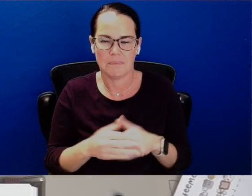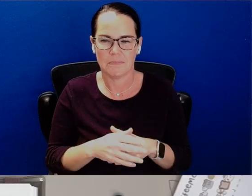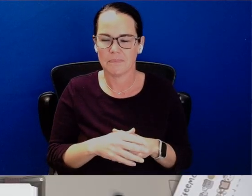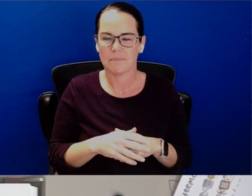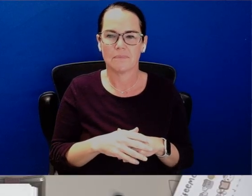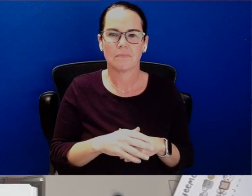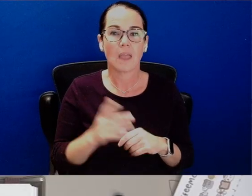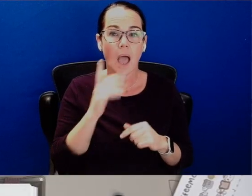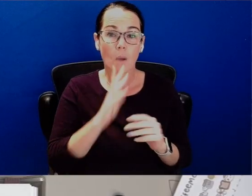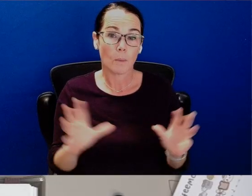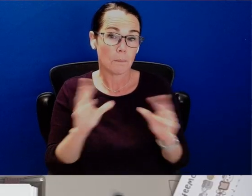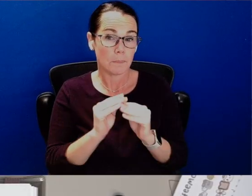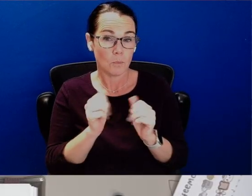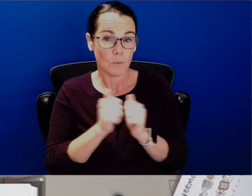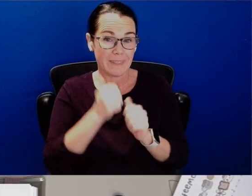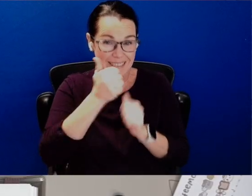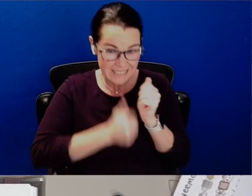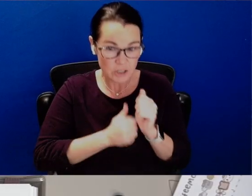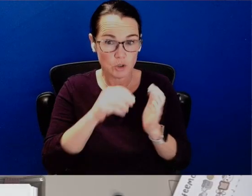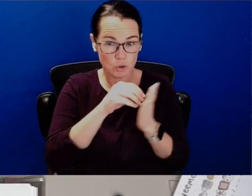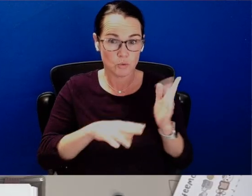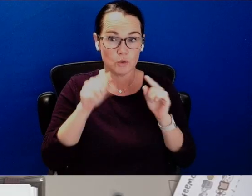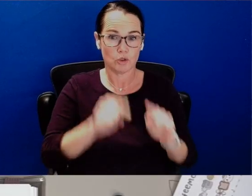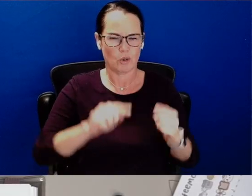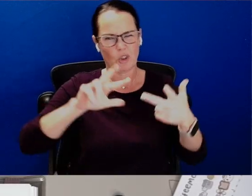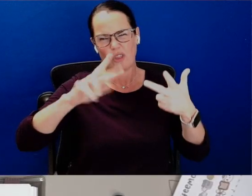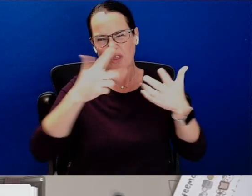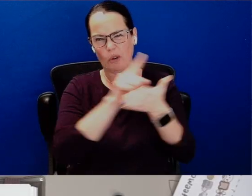I meet with every single one of my students during the